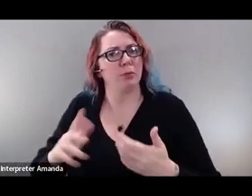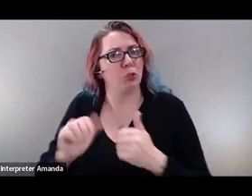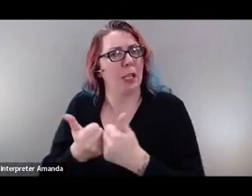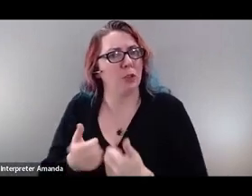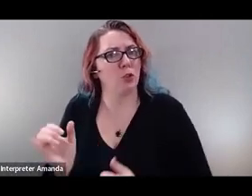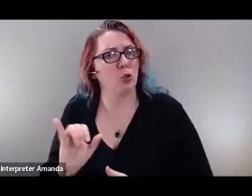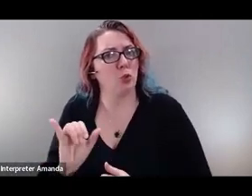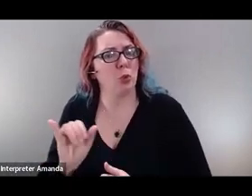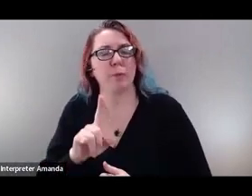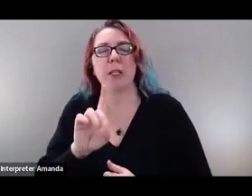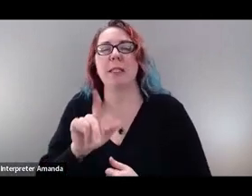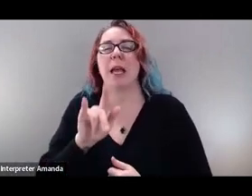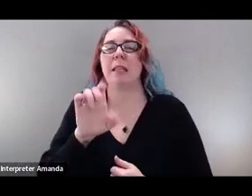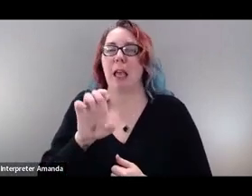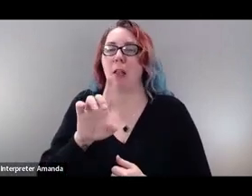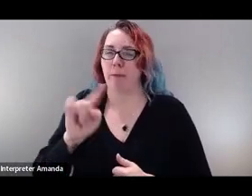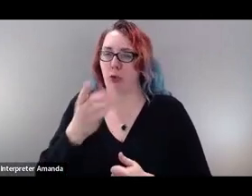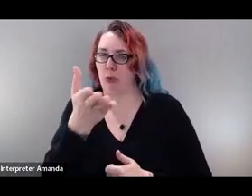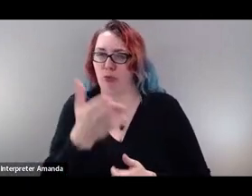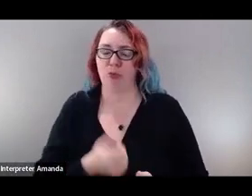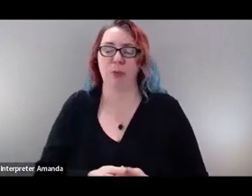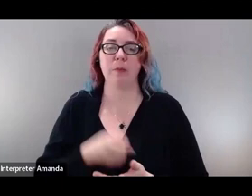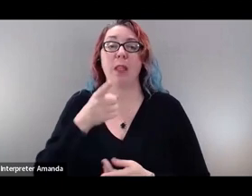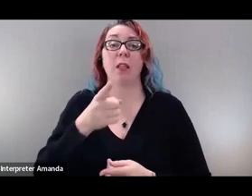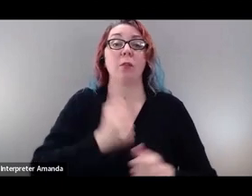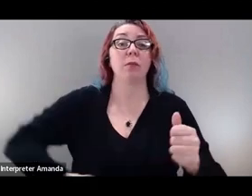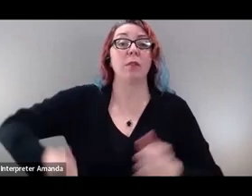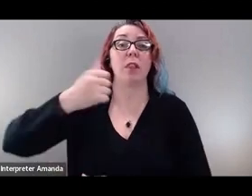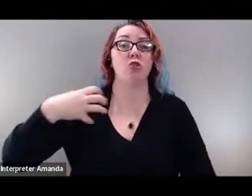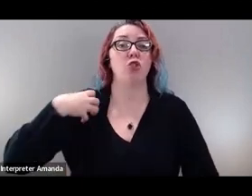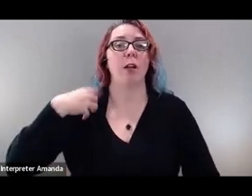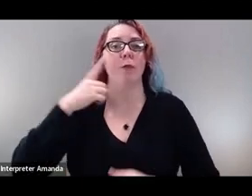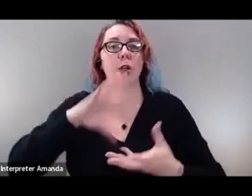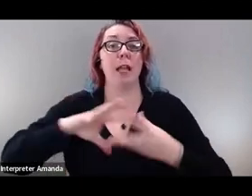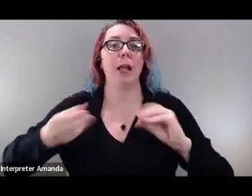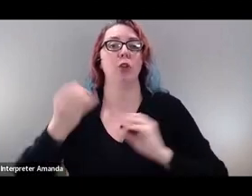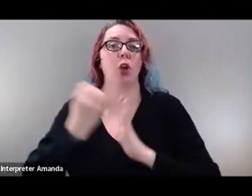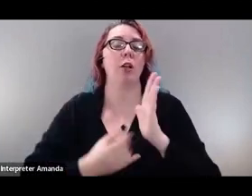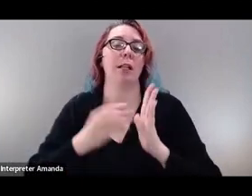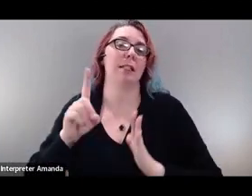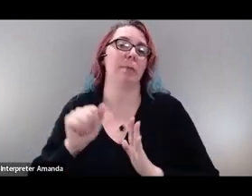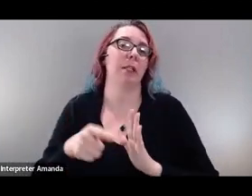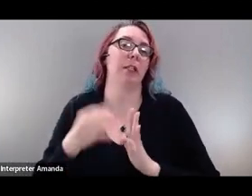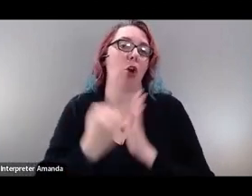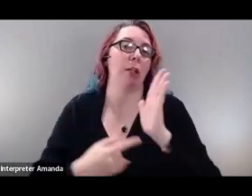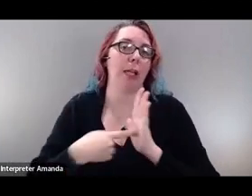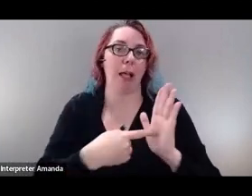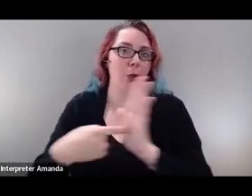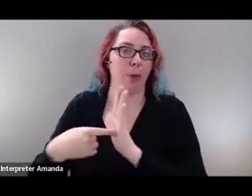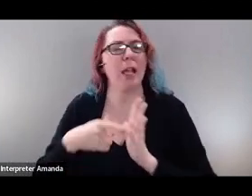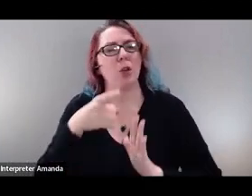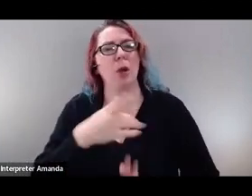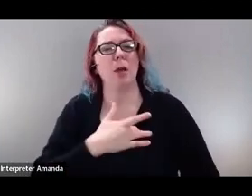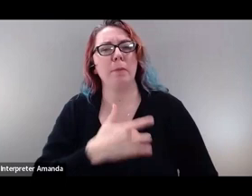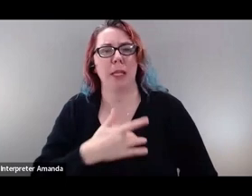in addition to being an artist, you're also the chair of Tangled Art and Disability Gallery, where you think a lot about fostering interconnections